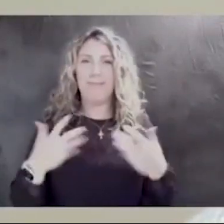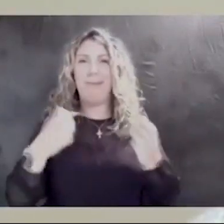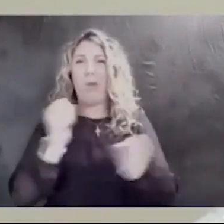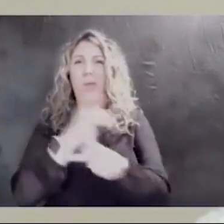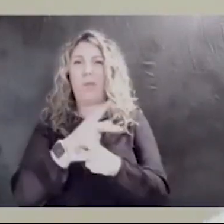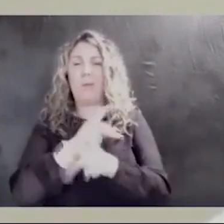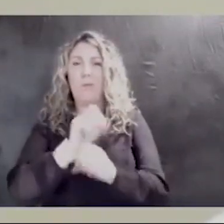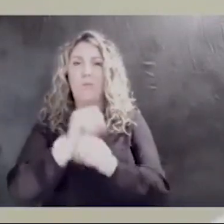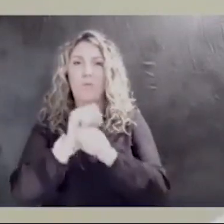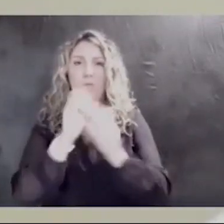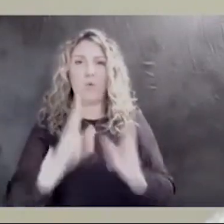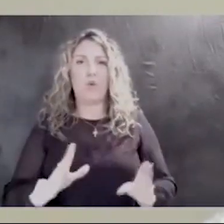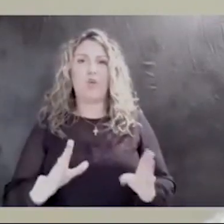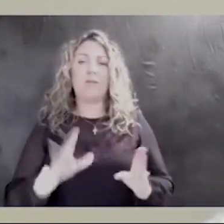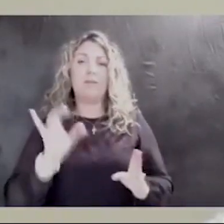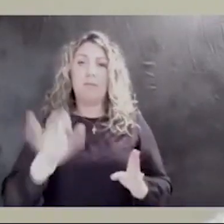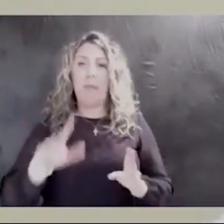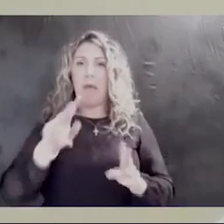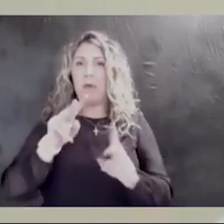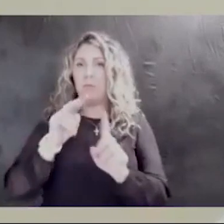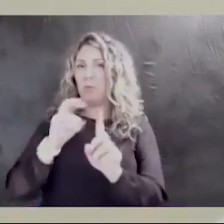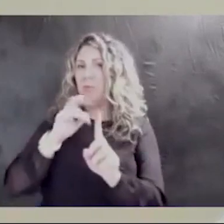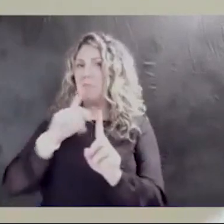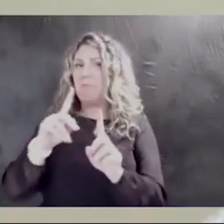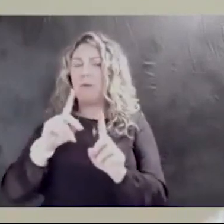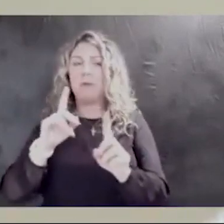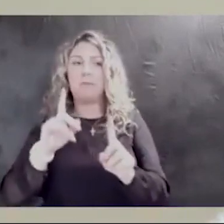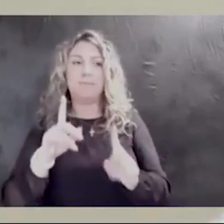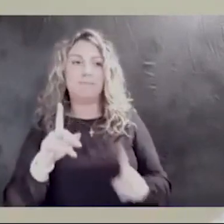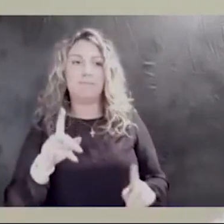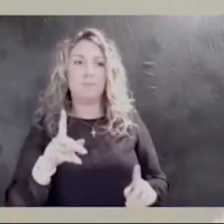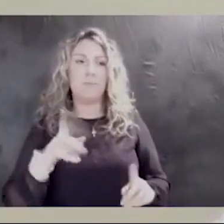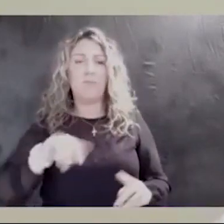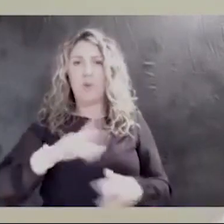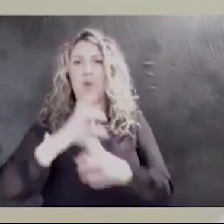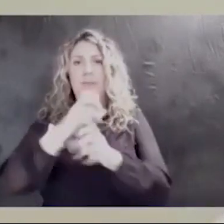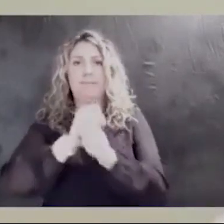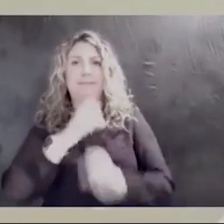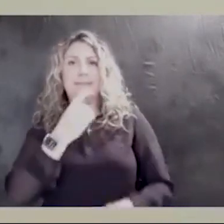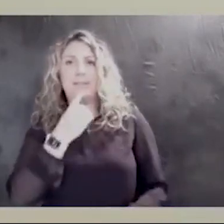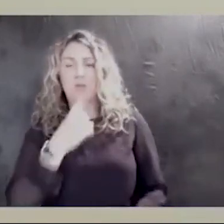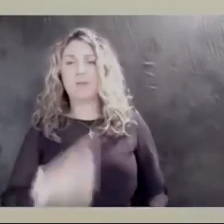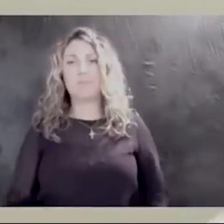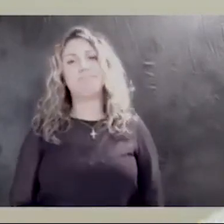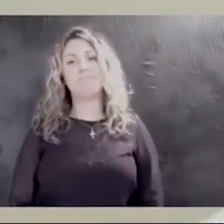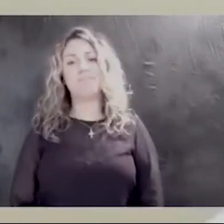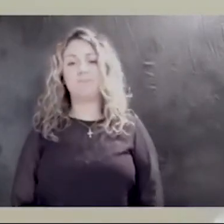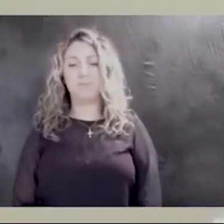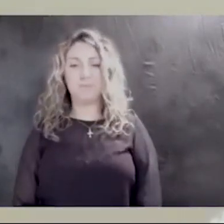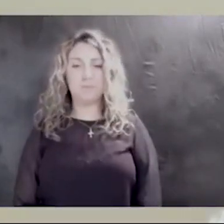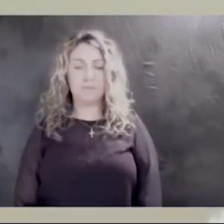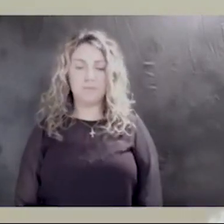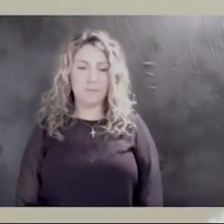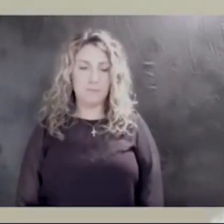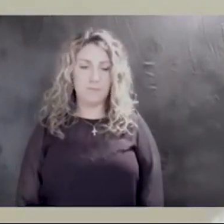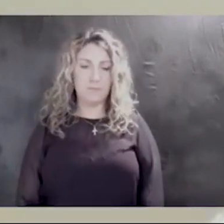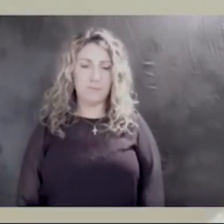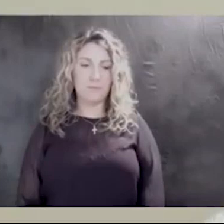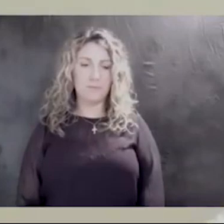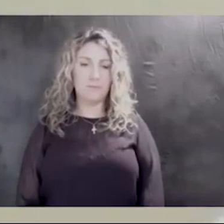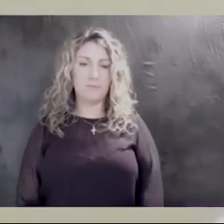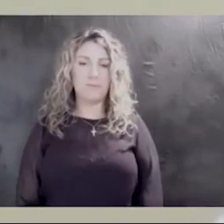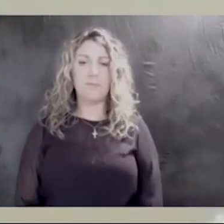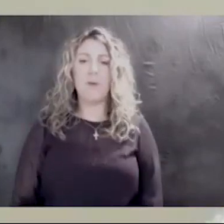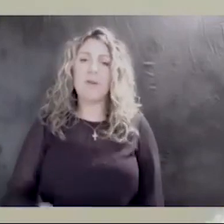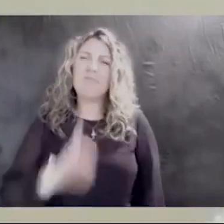standpoint, they're taking that seriously. I'm not sure. There are